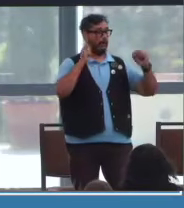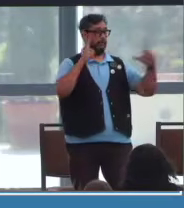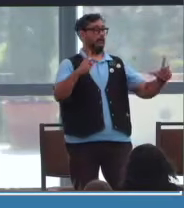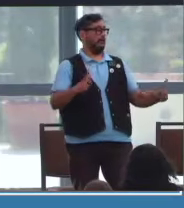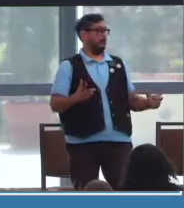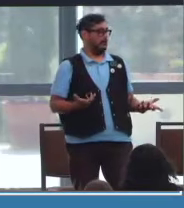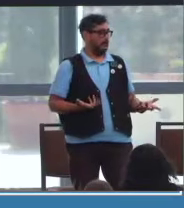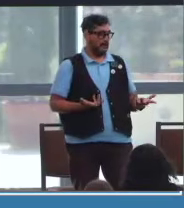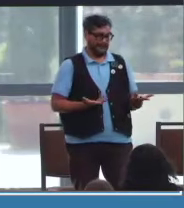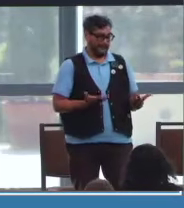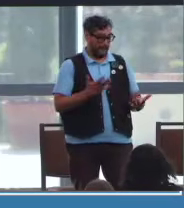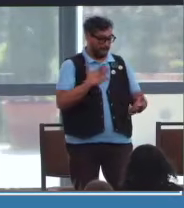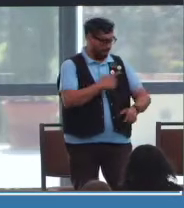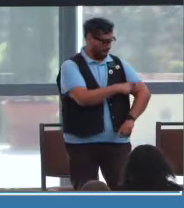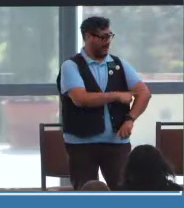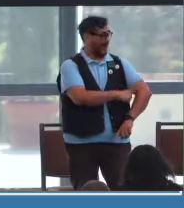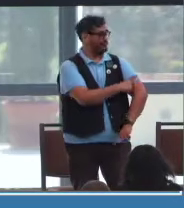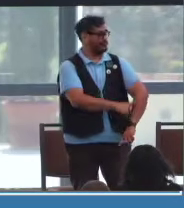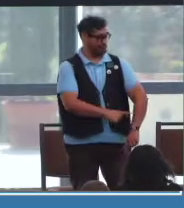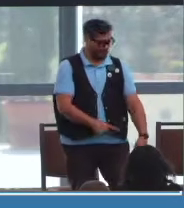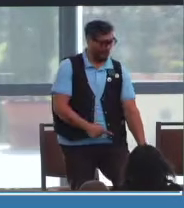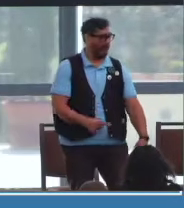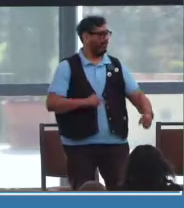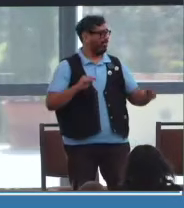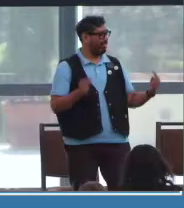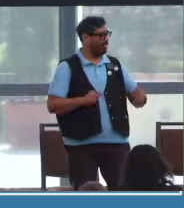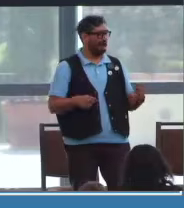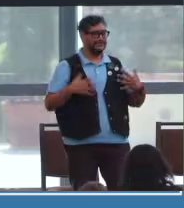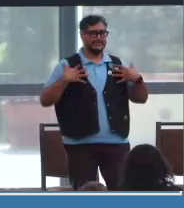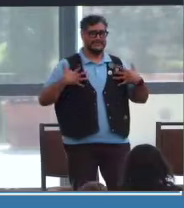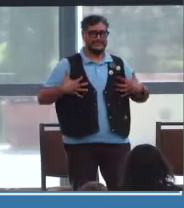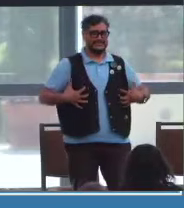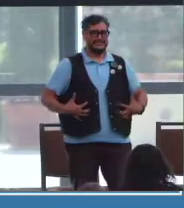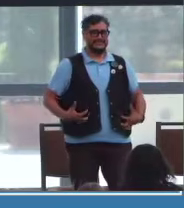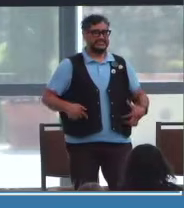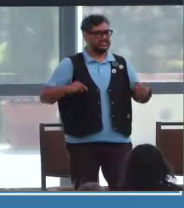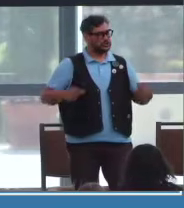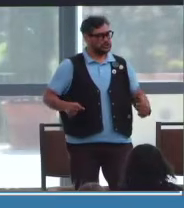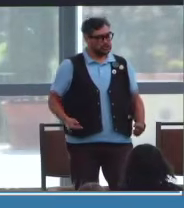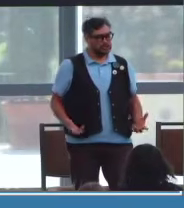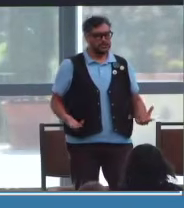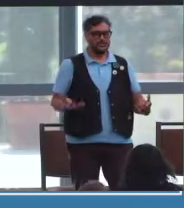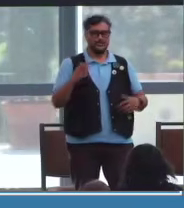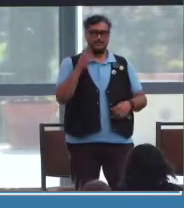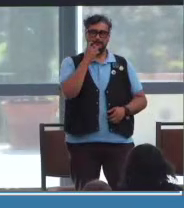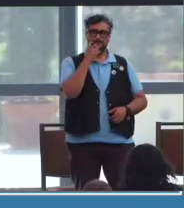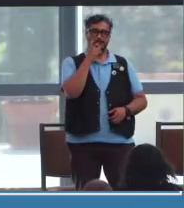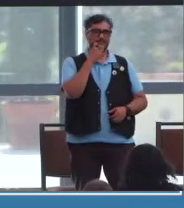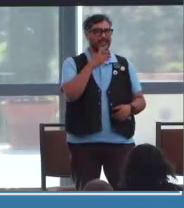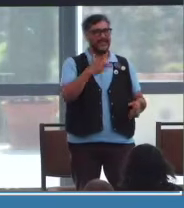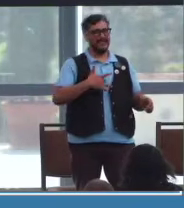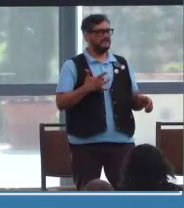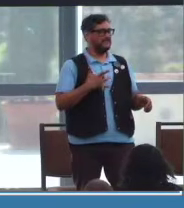night. My joints have just been hurting me. I'm aching everywhere, a lot of joint pains. I'm